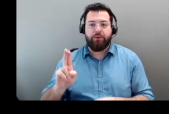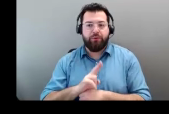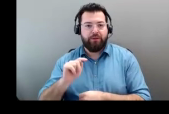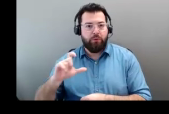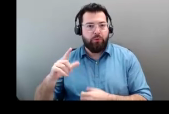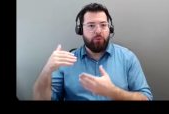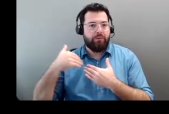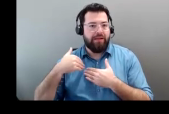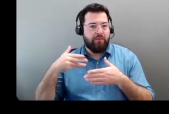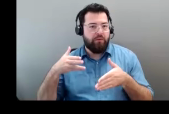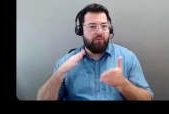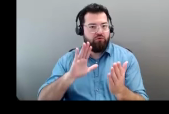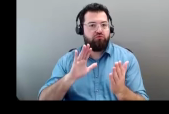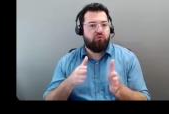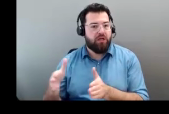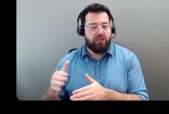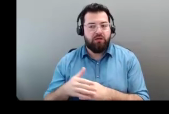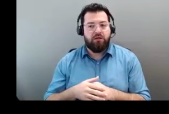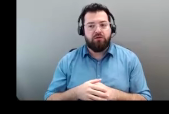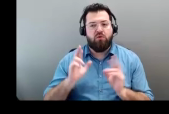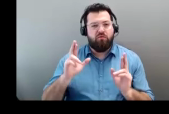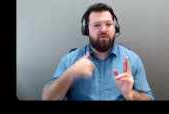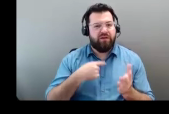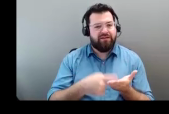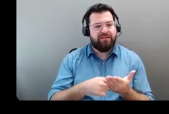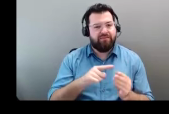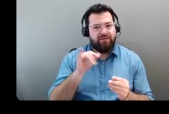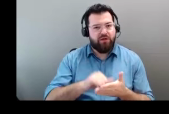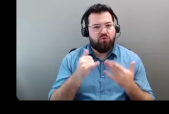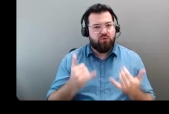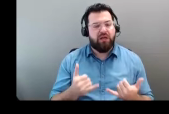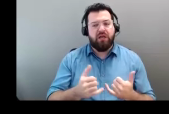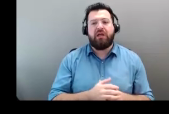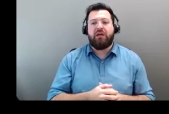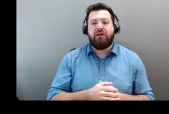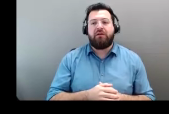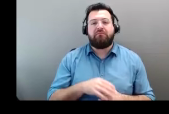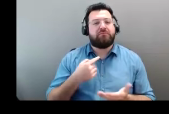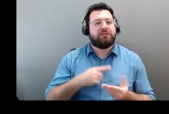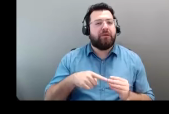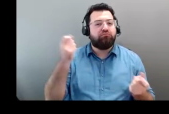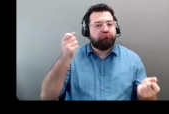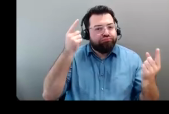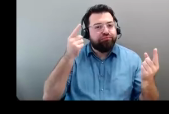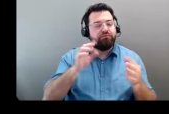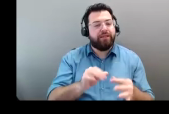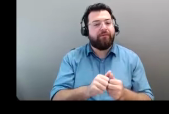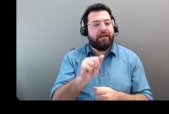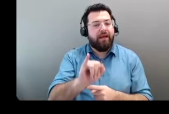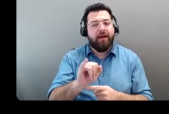today about like different methodologies. When when I'm talking about comprehension in AI, like what we can do